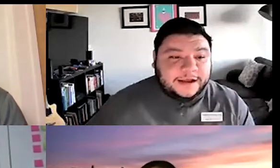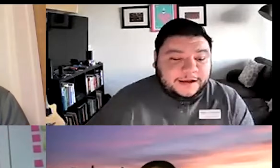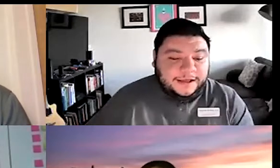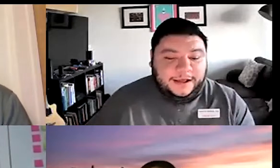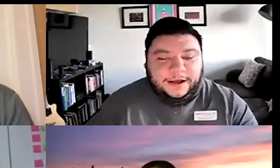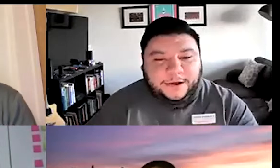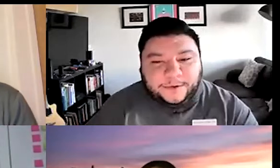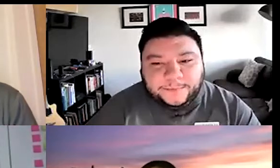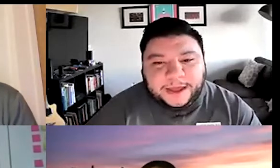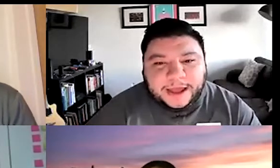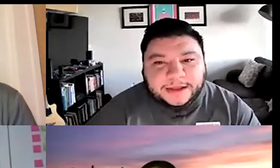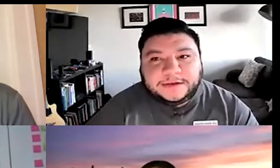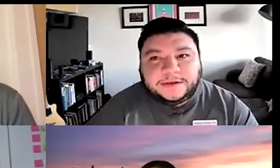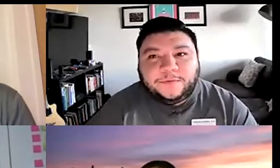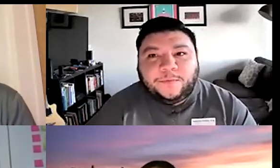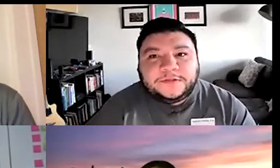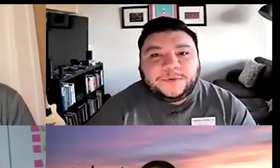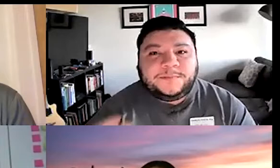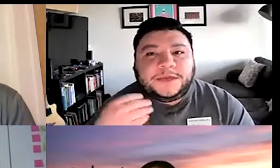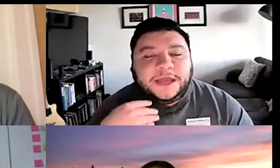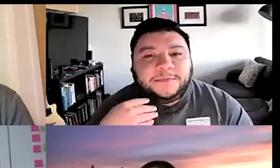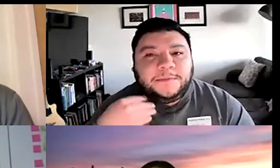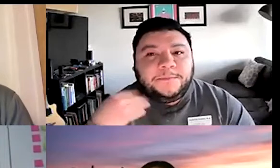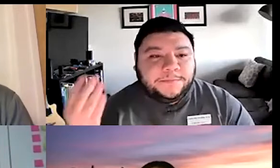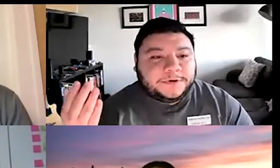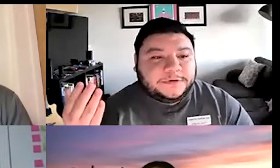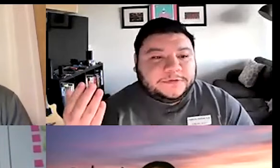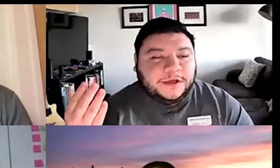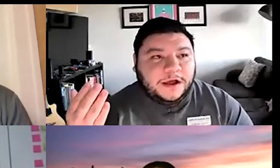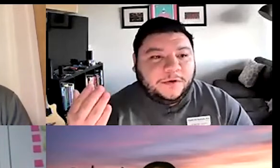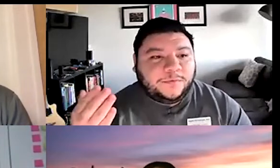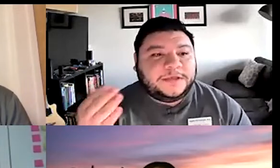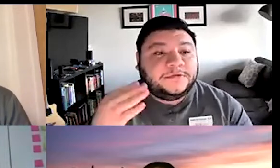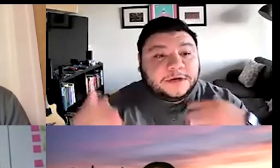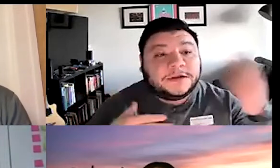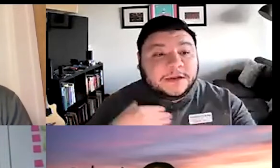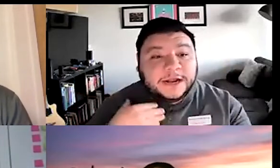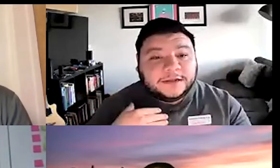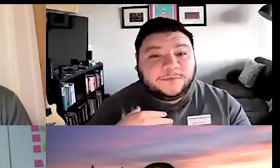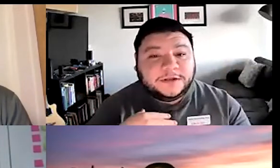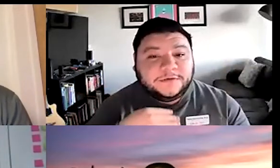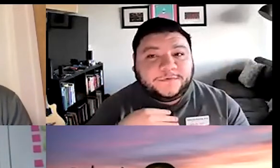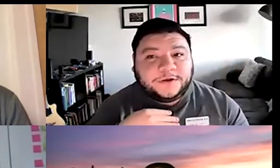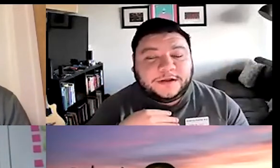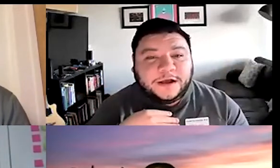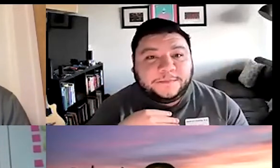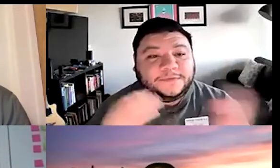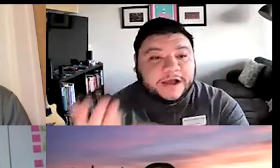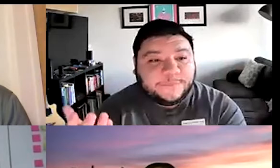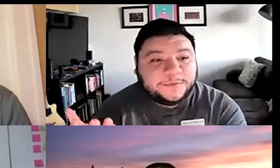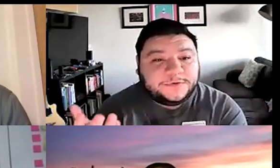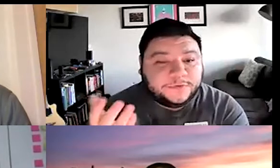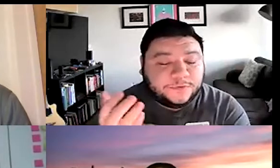that. And once we became members, we started connecting with different